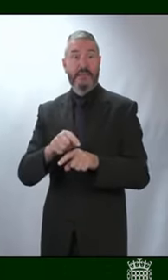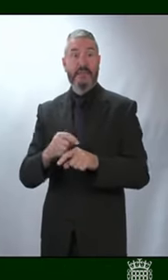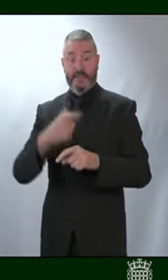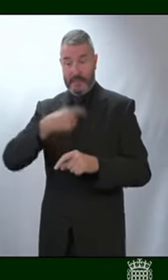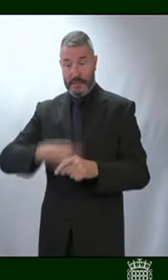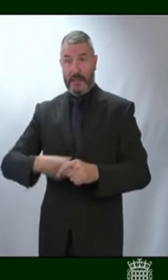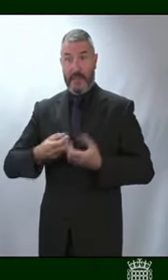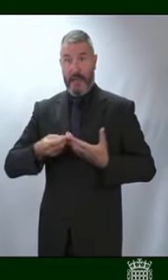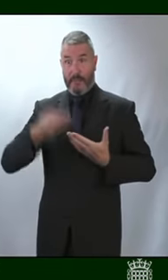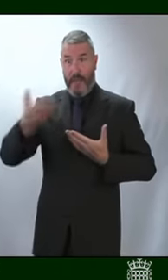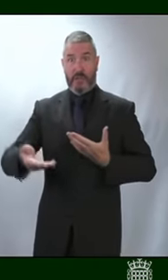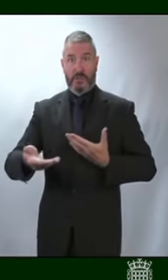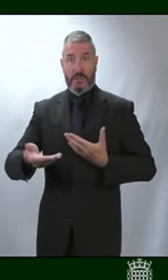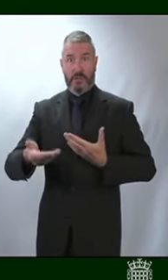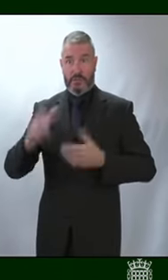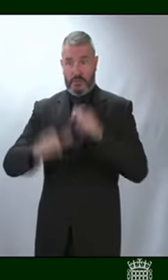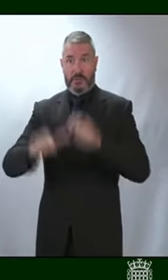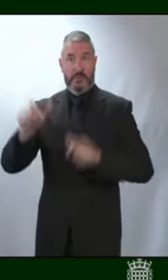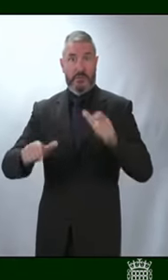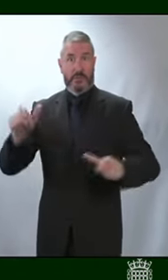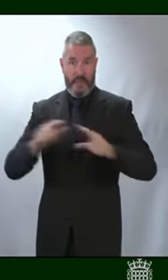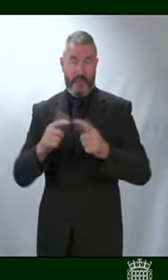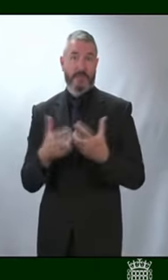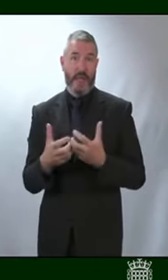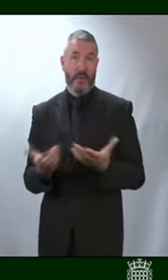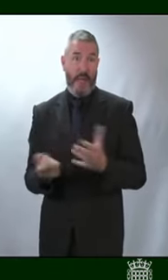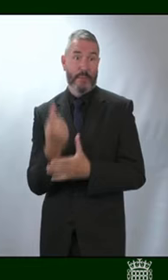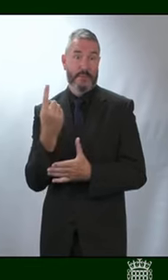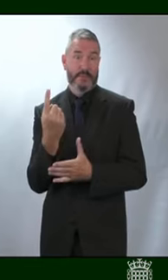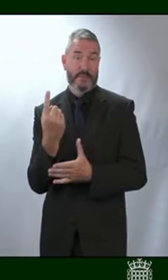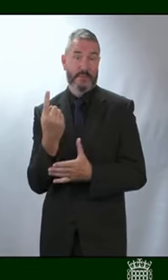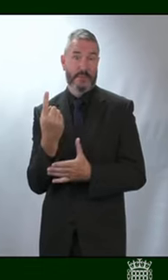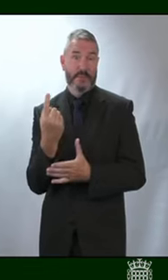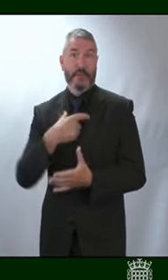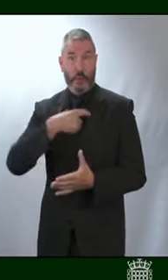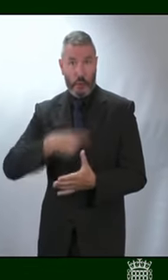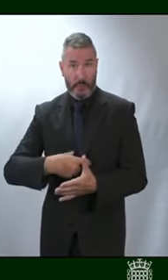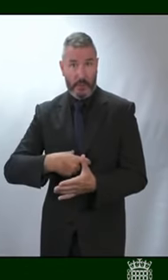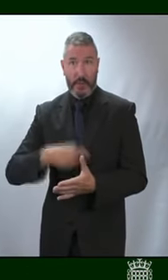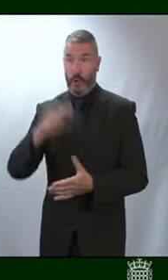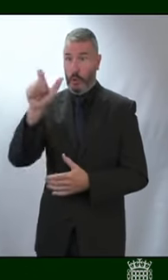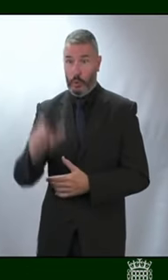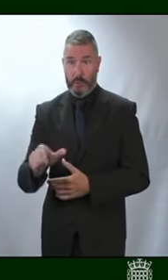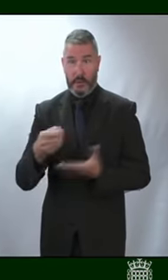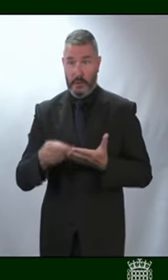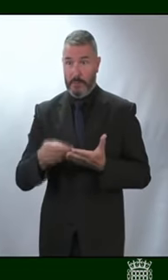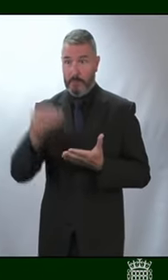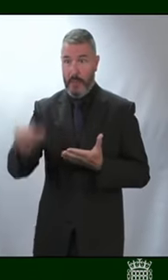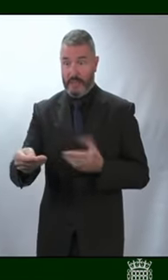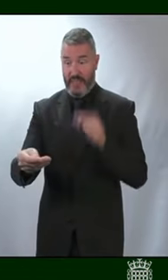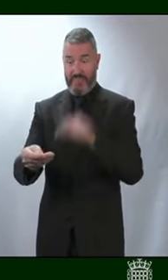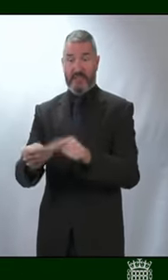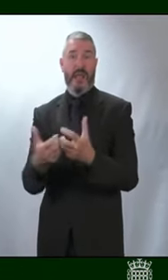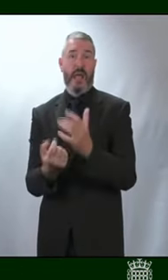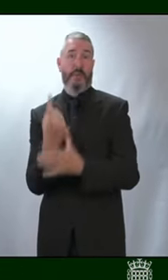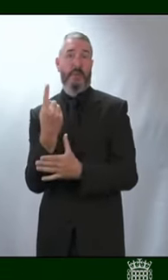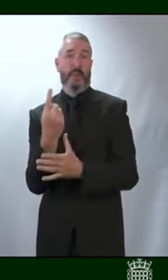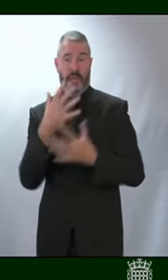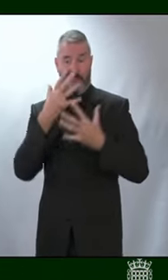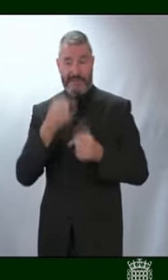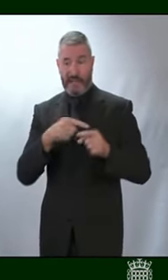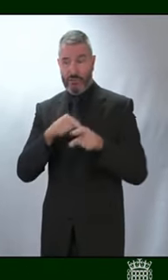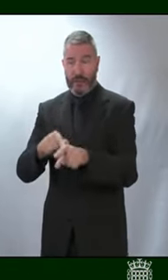epidemiological fact that transmission of the virus takes place by a human contact from person to person. What test and trace